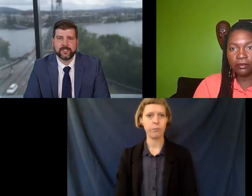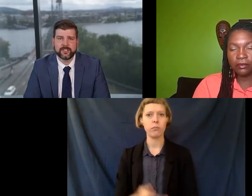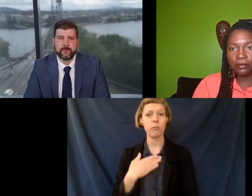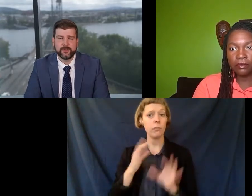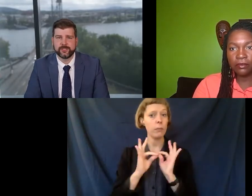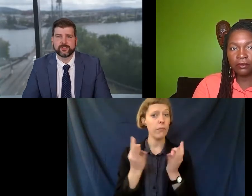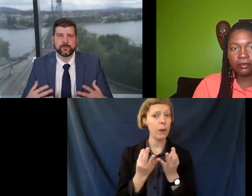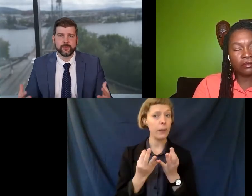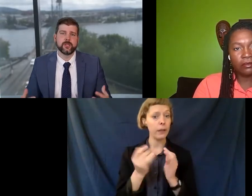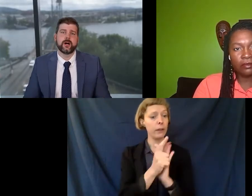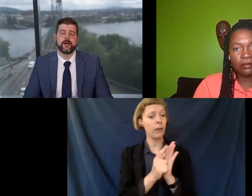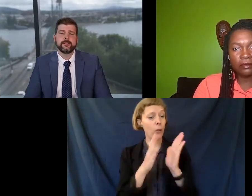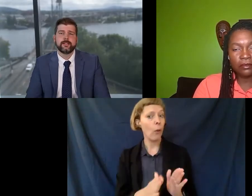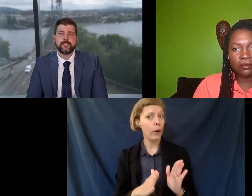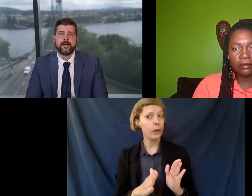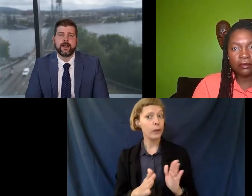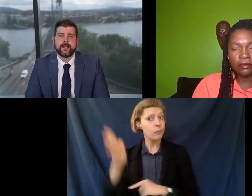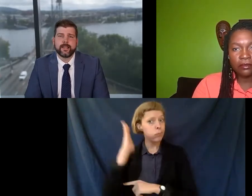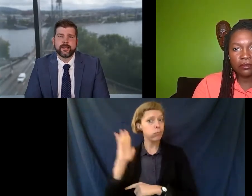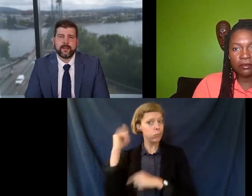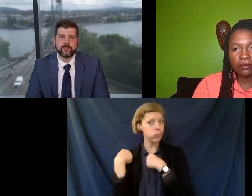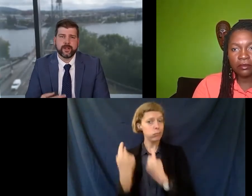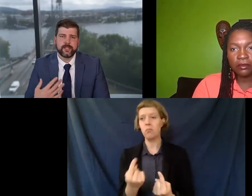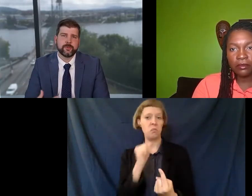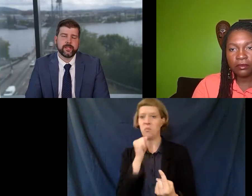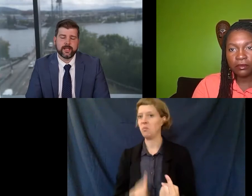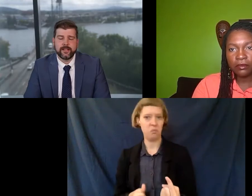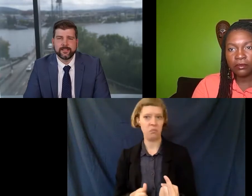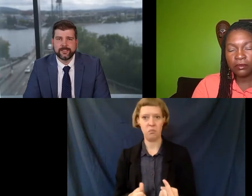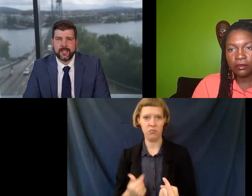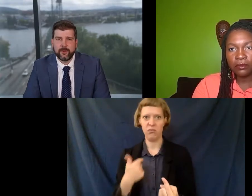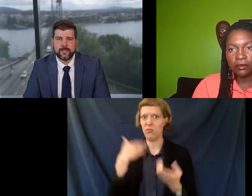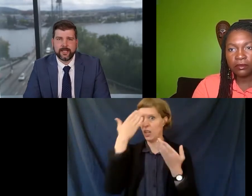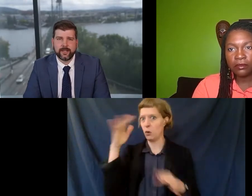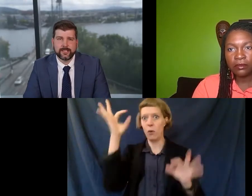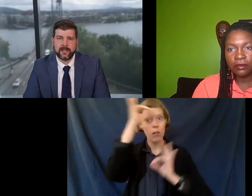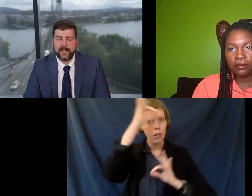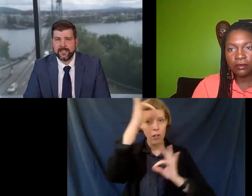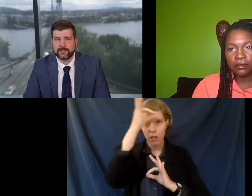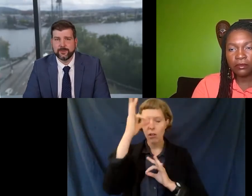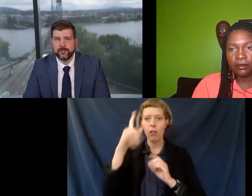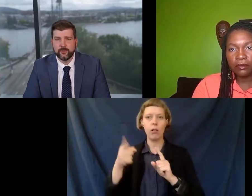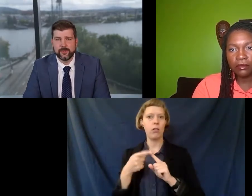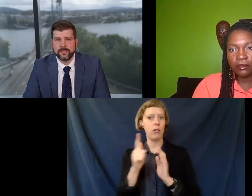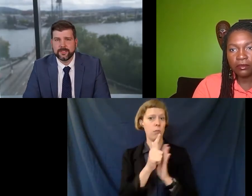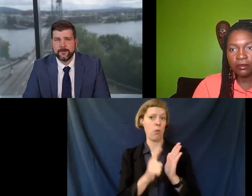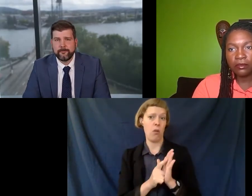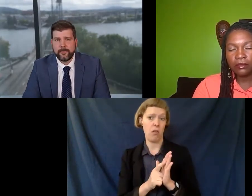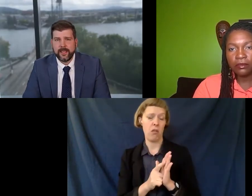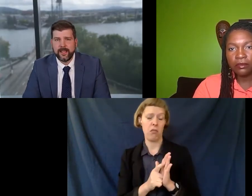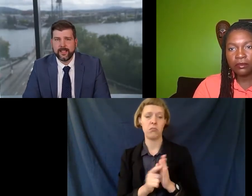much exposure to the law. And after graduating college, I went down and I taught high school in New